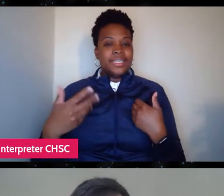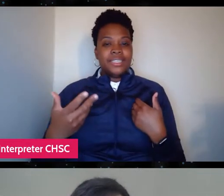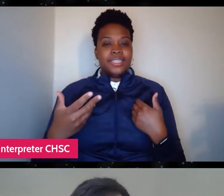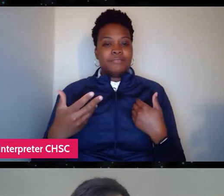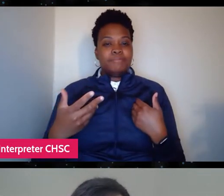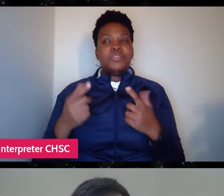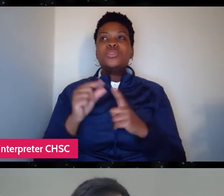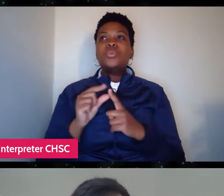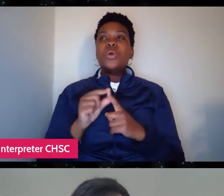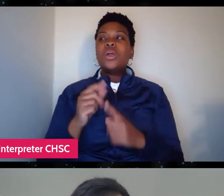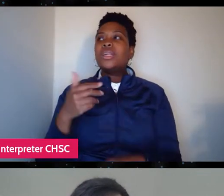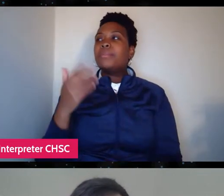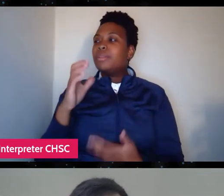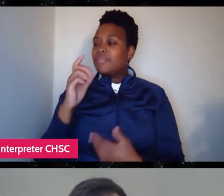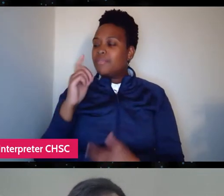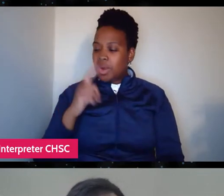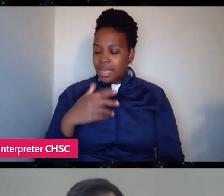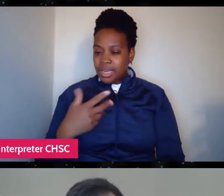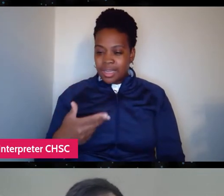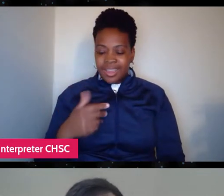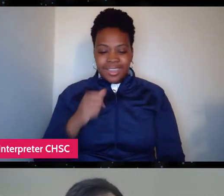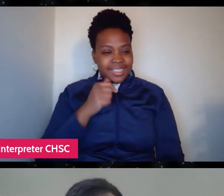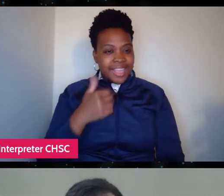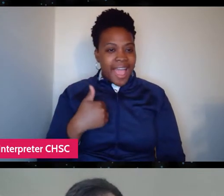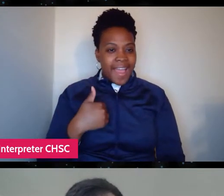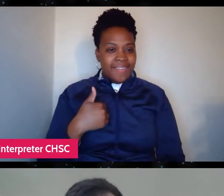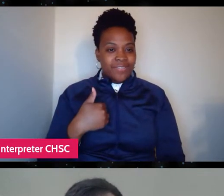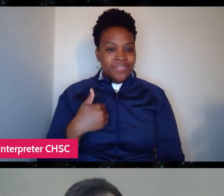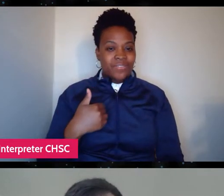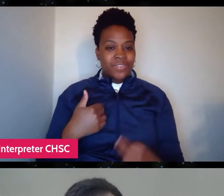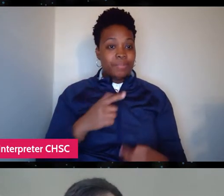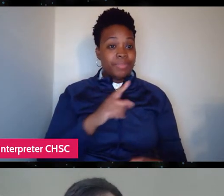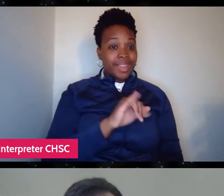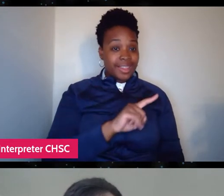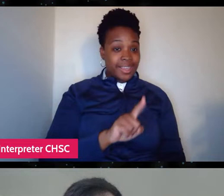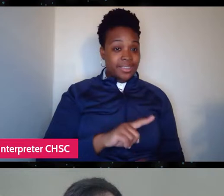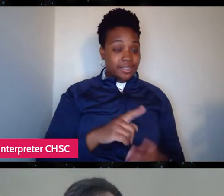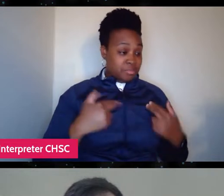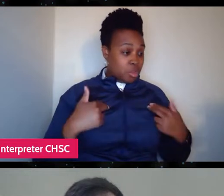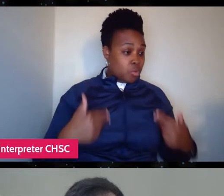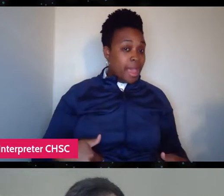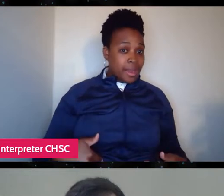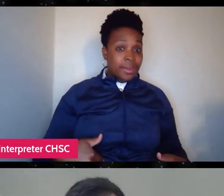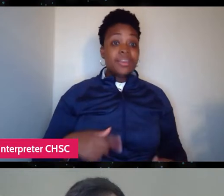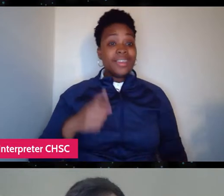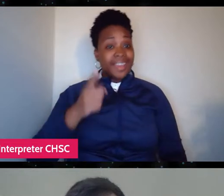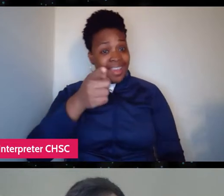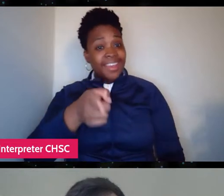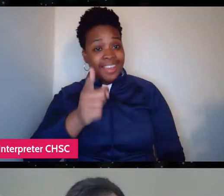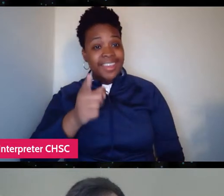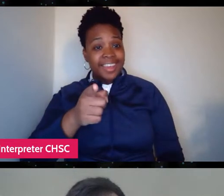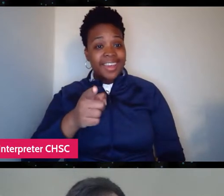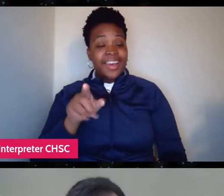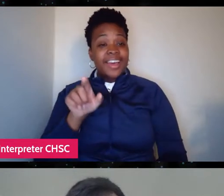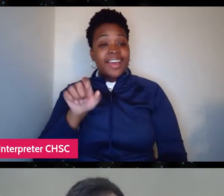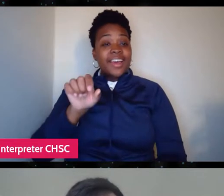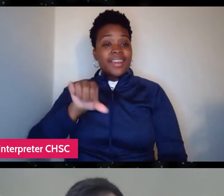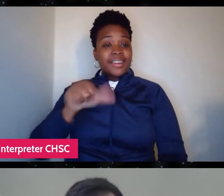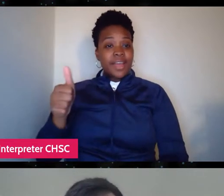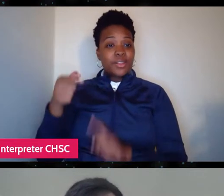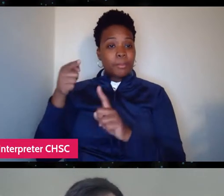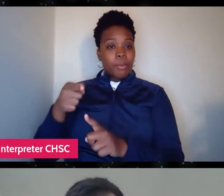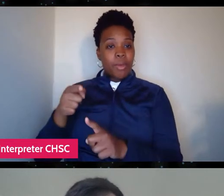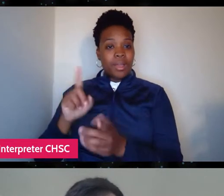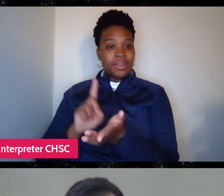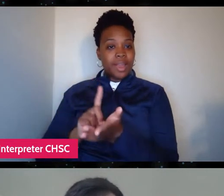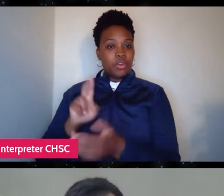what's the word I'm looking for? It doesn't have humanity. That, yes, it doesn't. And that's another thing that Dr. Uma really brings to it. It's like it